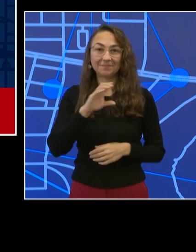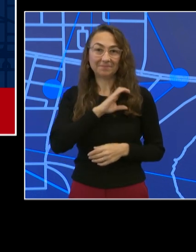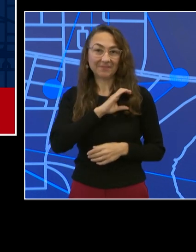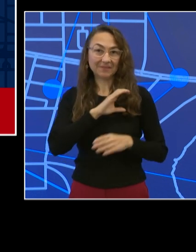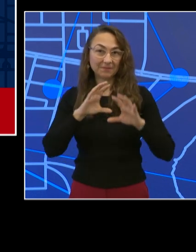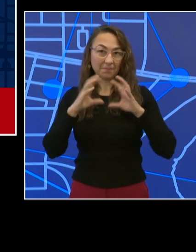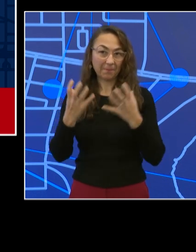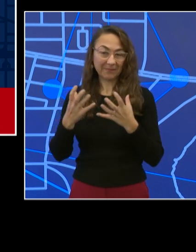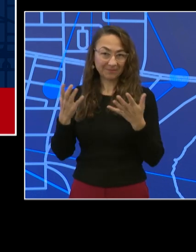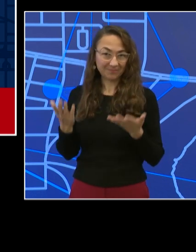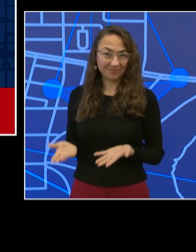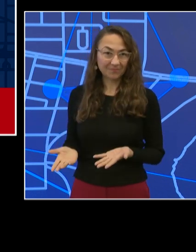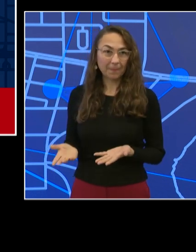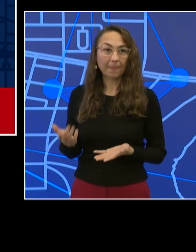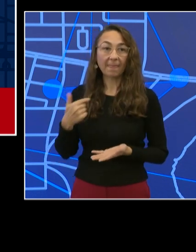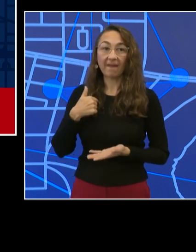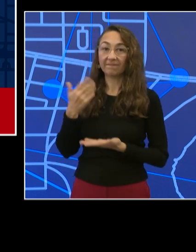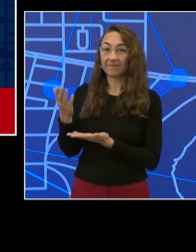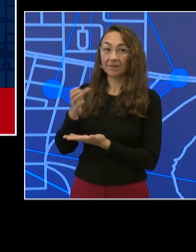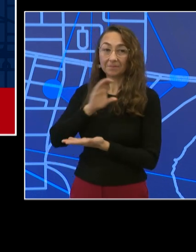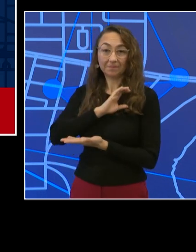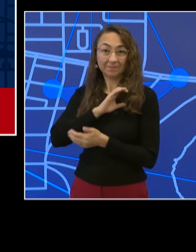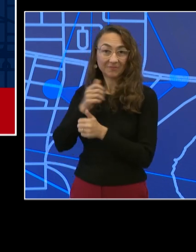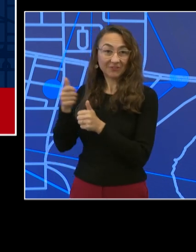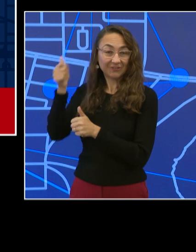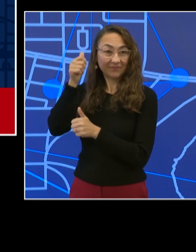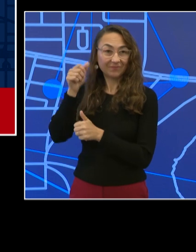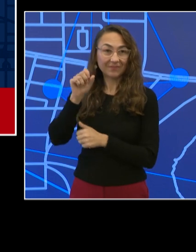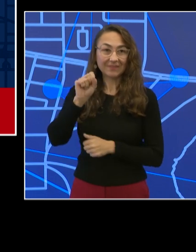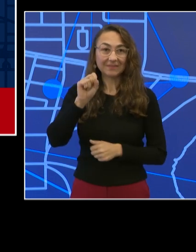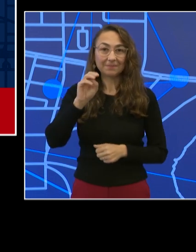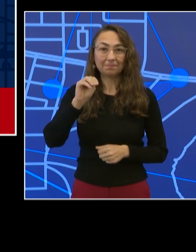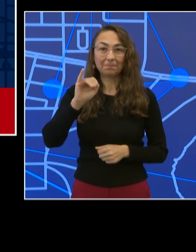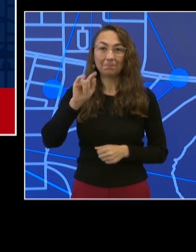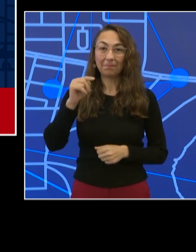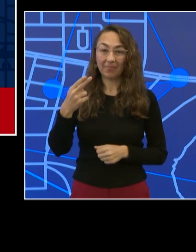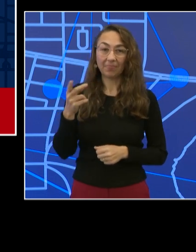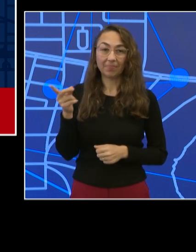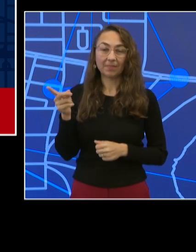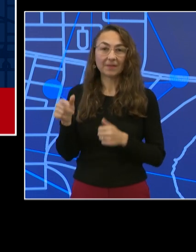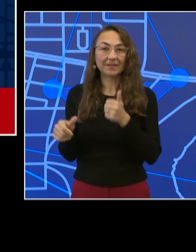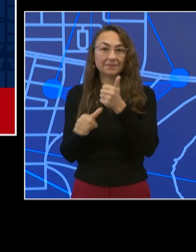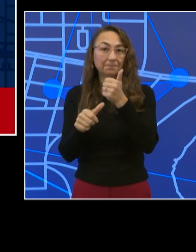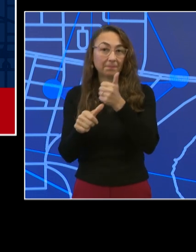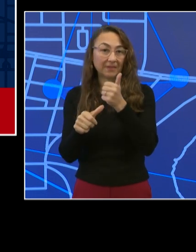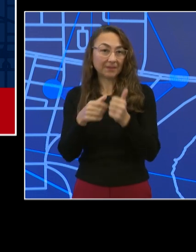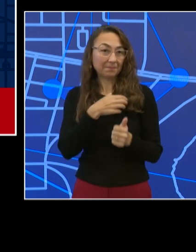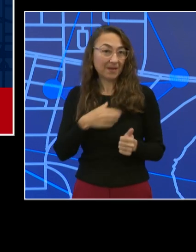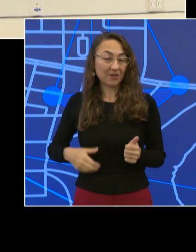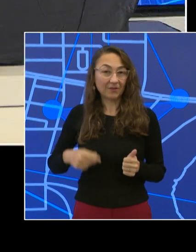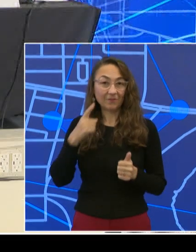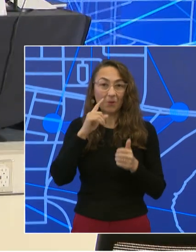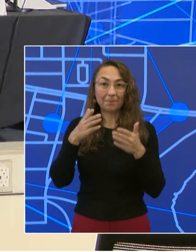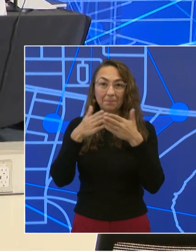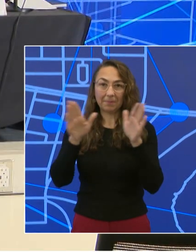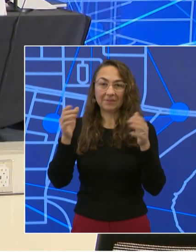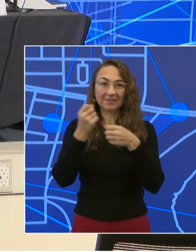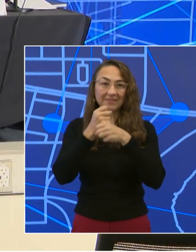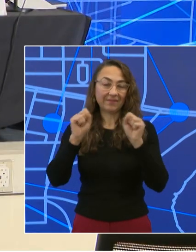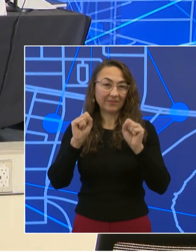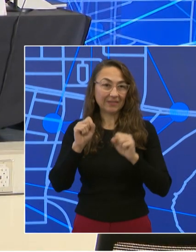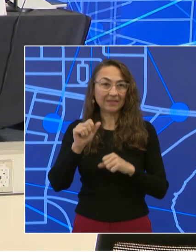joined by Chief of Police Pamela Smith, Deputy Mayor for Public Safety Lindsay Apida, and the City Administrator for the District,